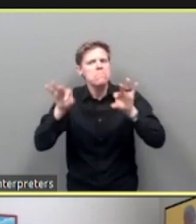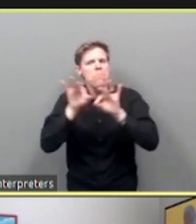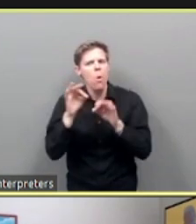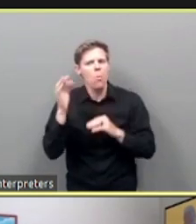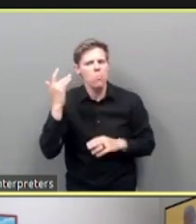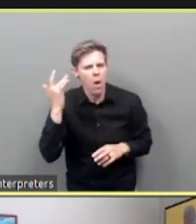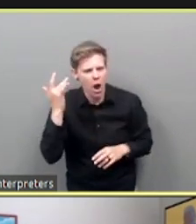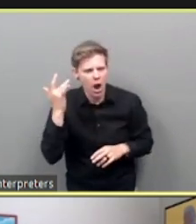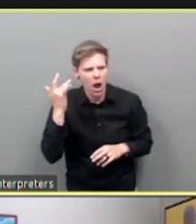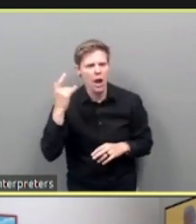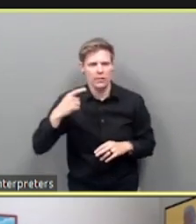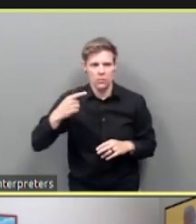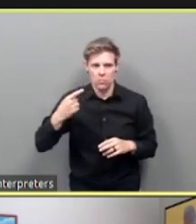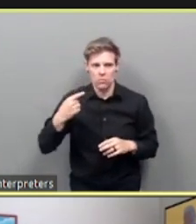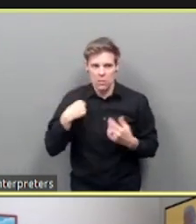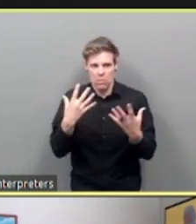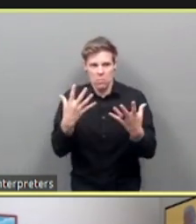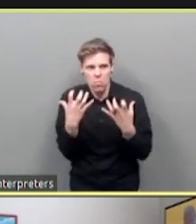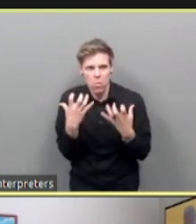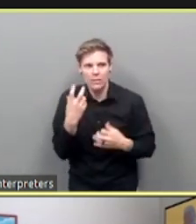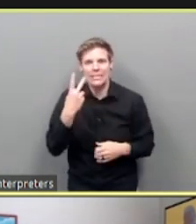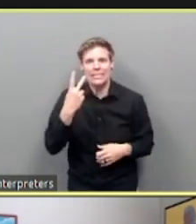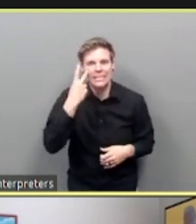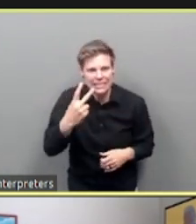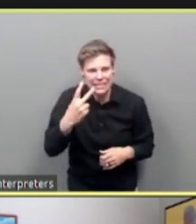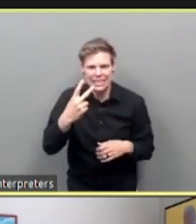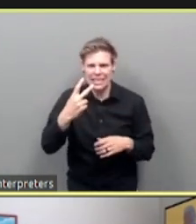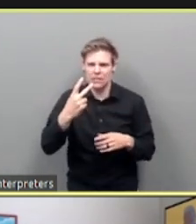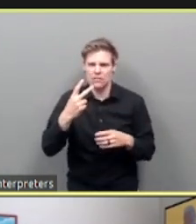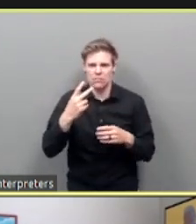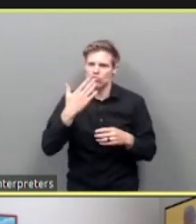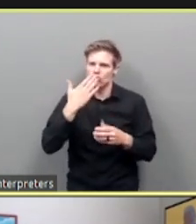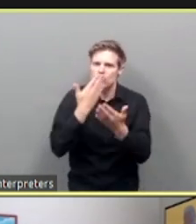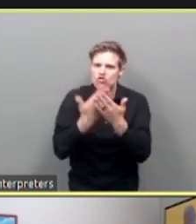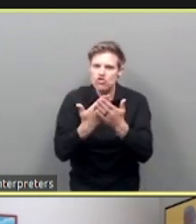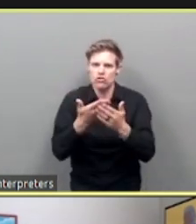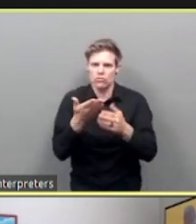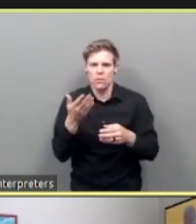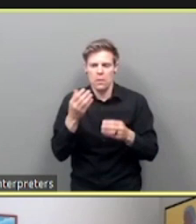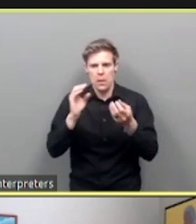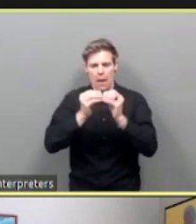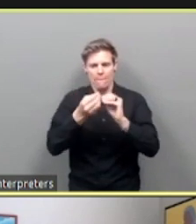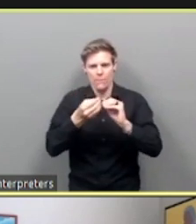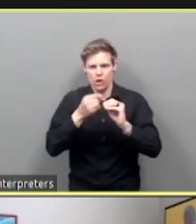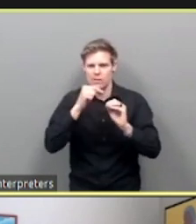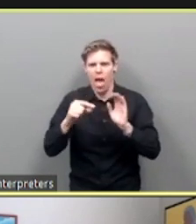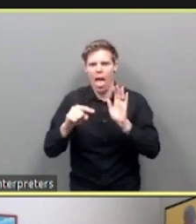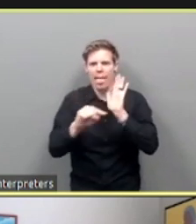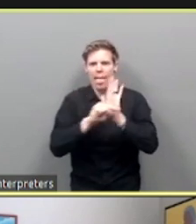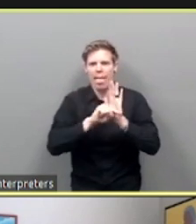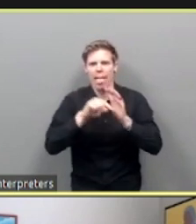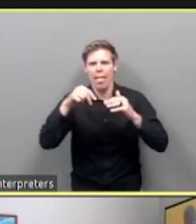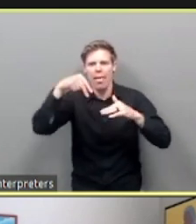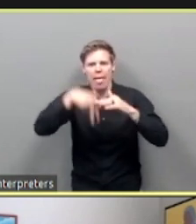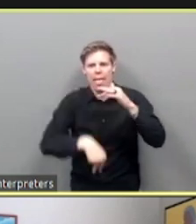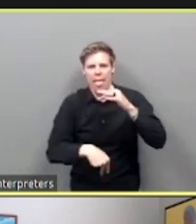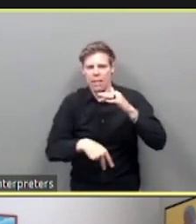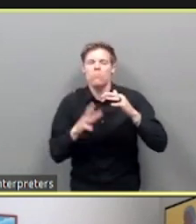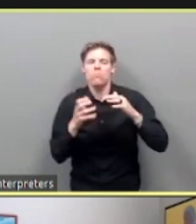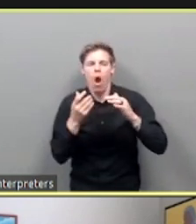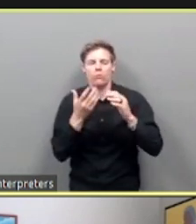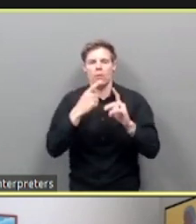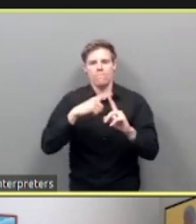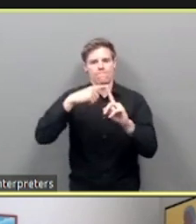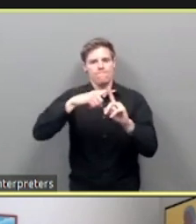see these numbers be positive. Laura showed the slide that showed that there are race, ethnicities, Hispanic, Latinos,